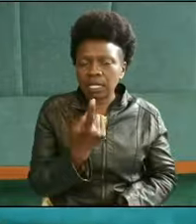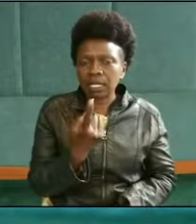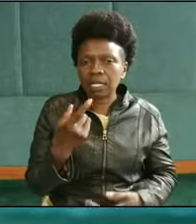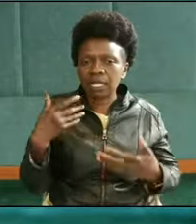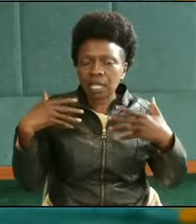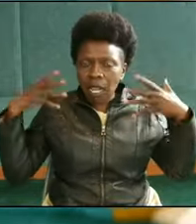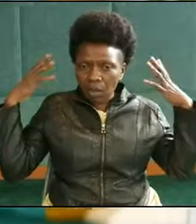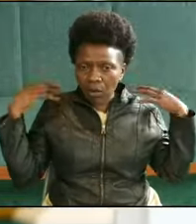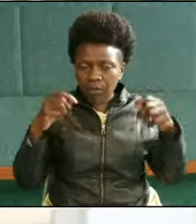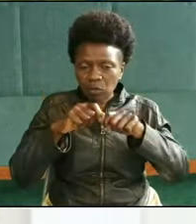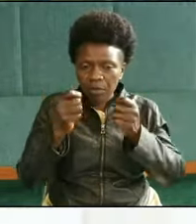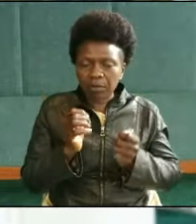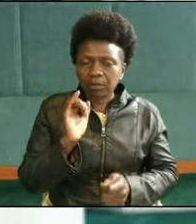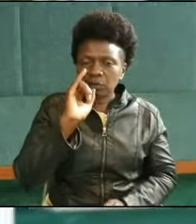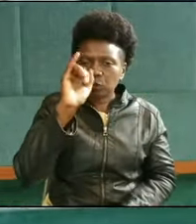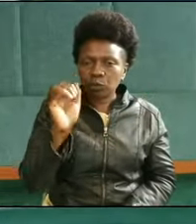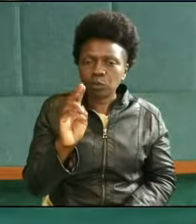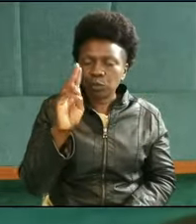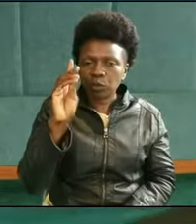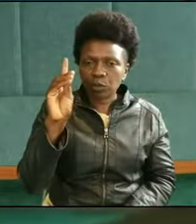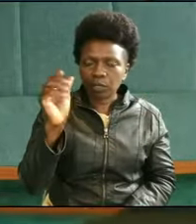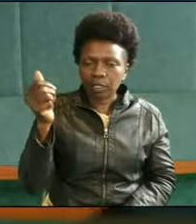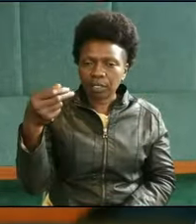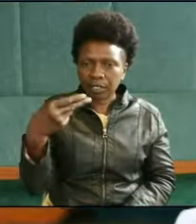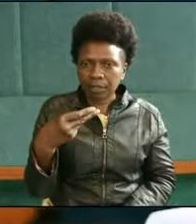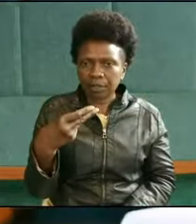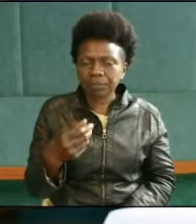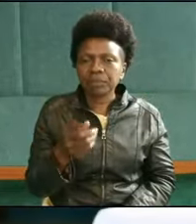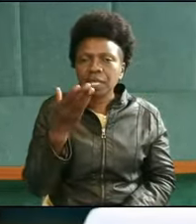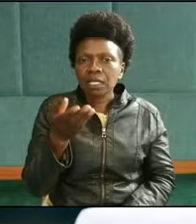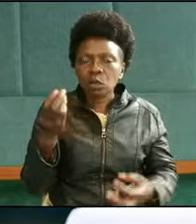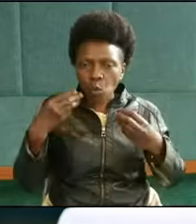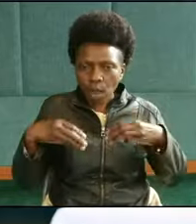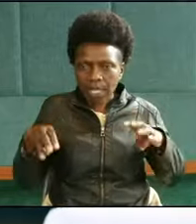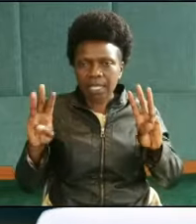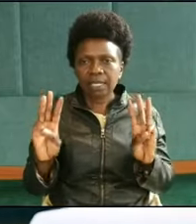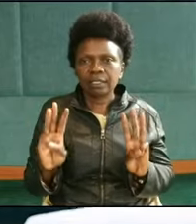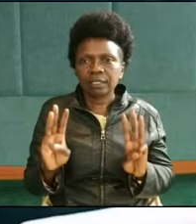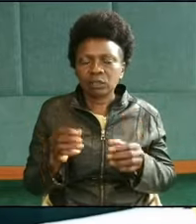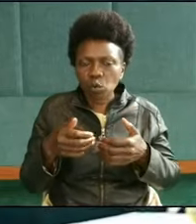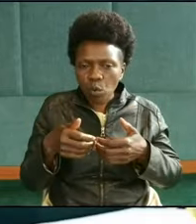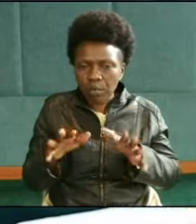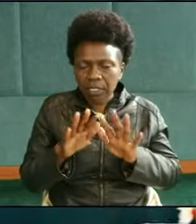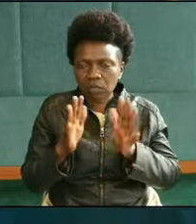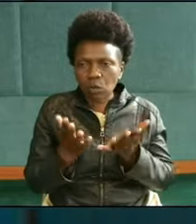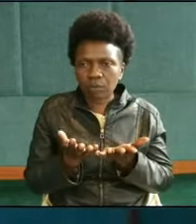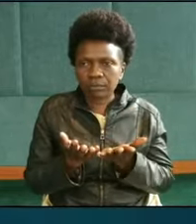of the tribe of Judah. He is worthy to be praised. He is worthy to open